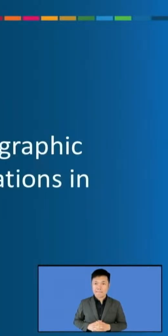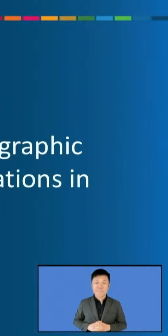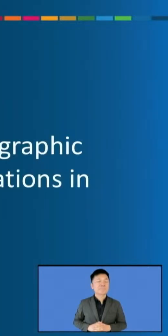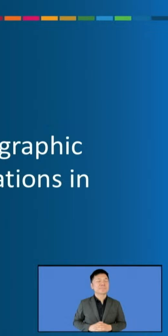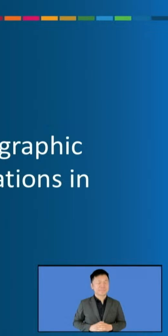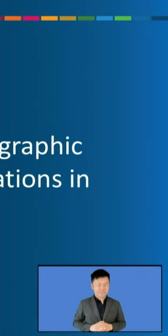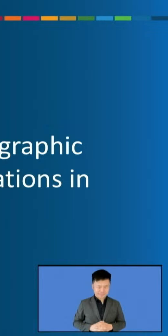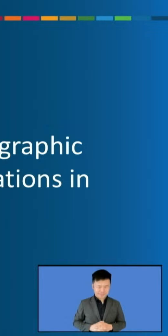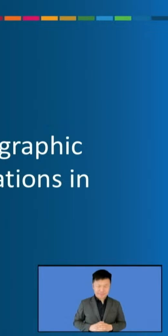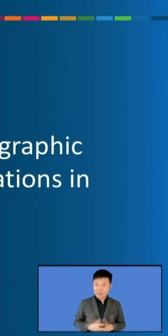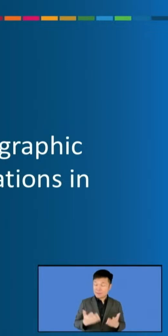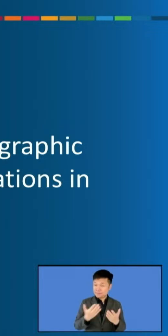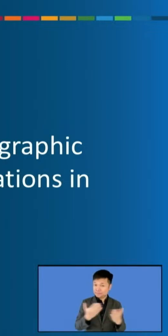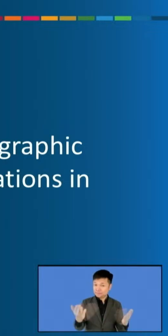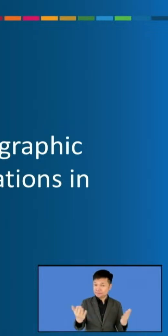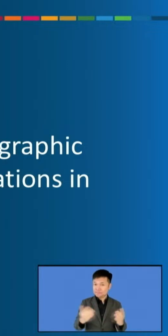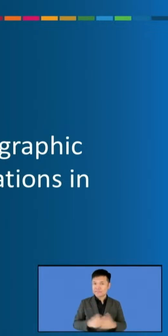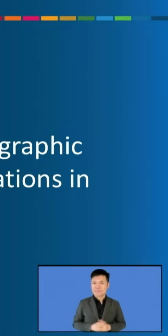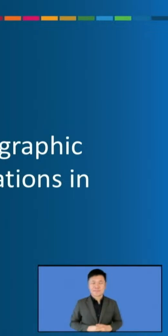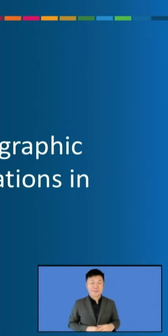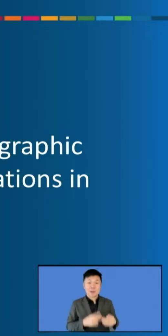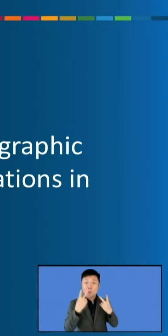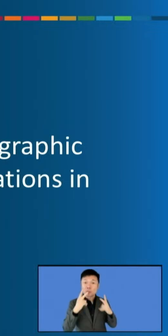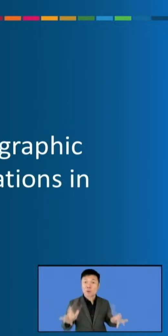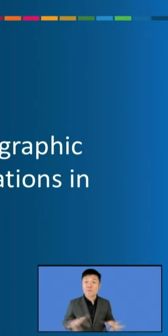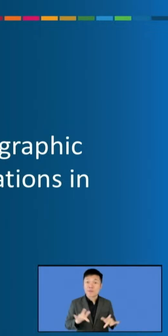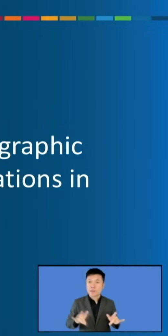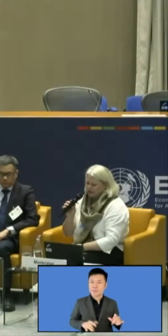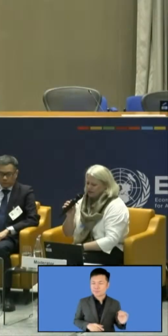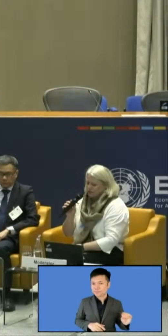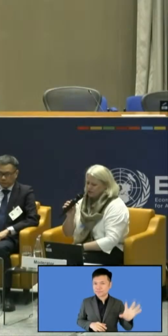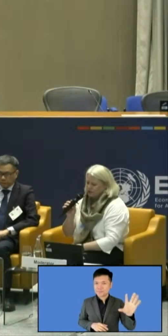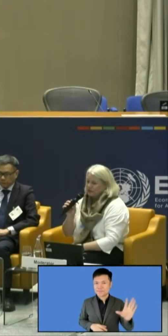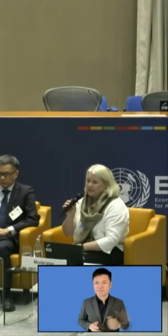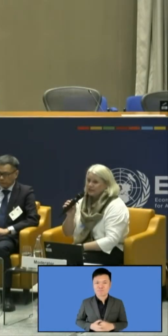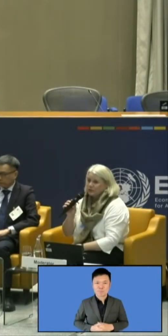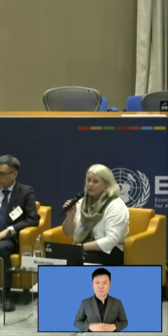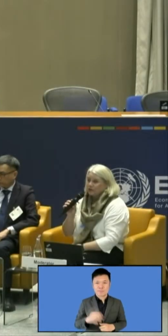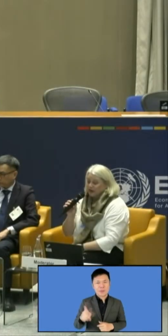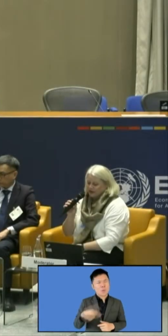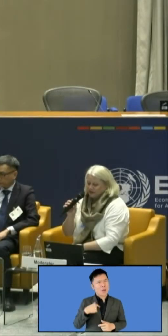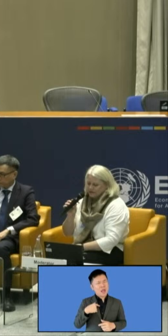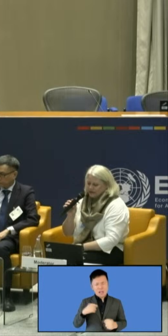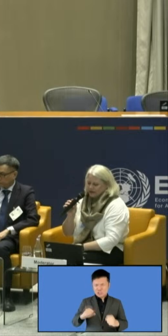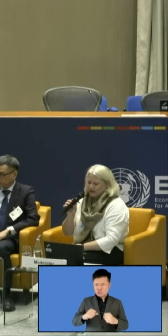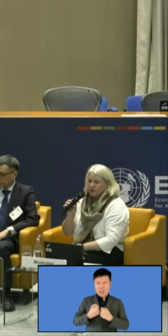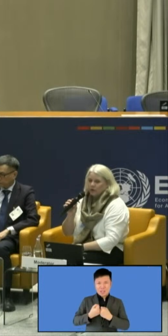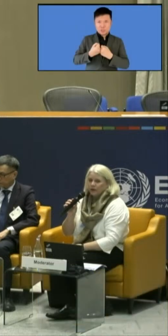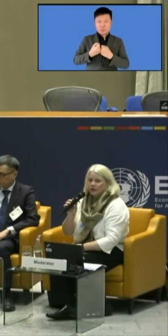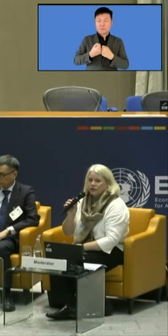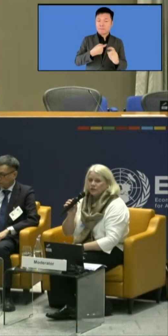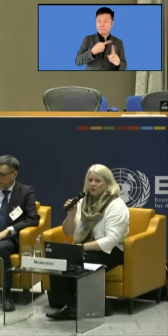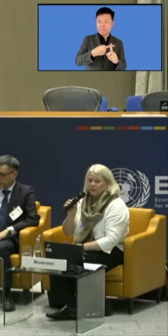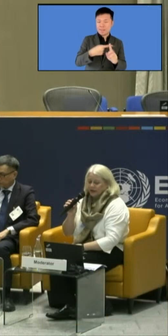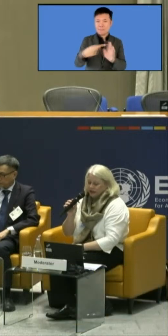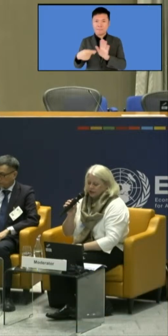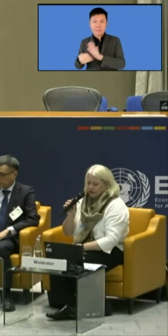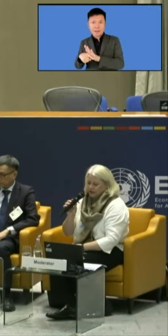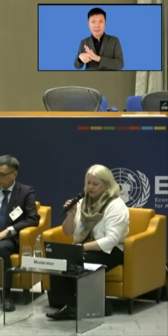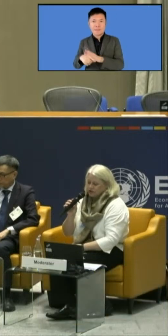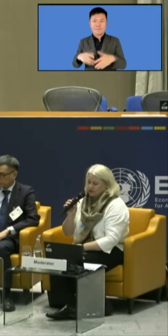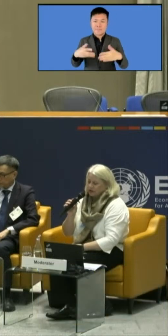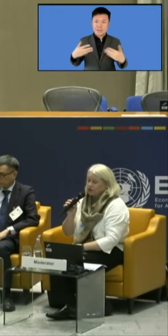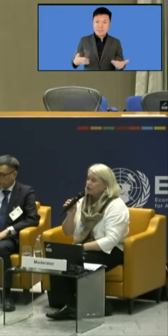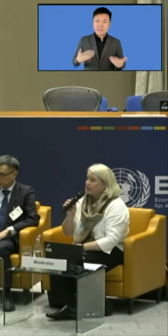Ladies and gentlemen, this video highlighted some of the challenges and opportunities we face as our region's